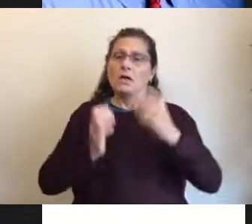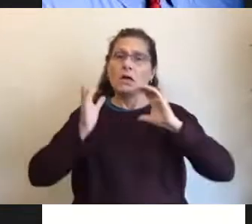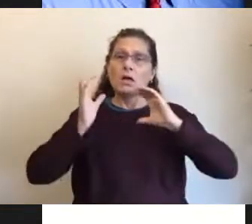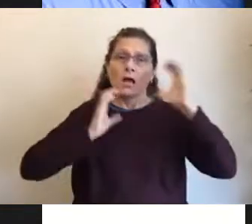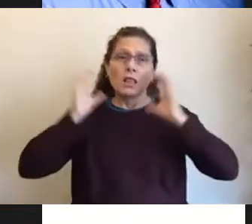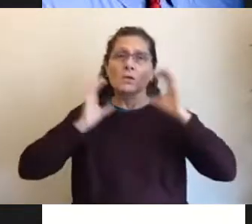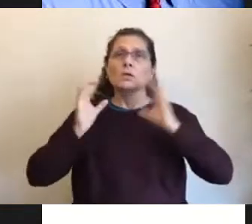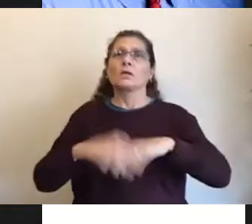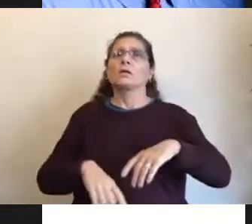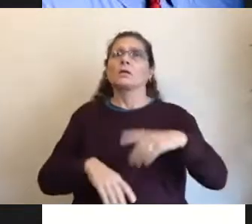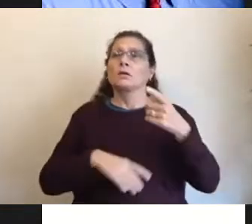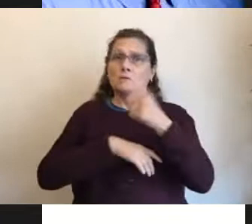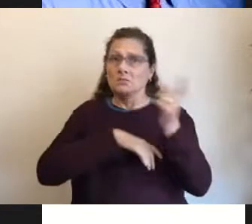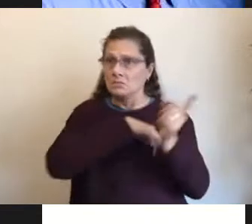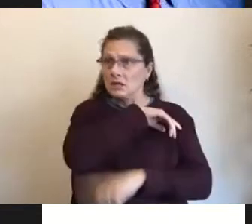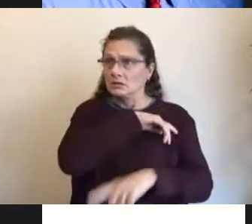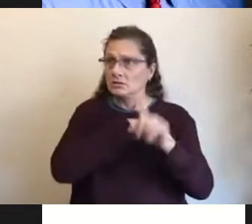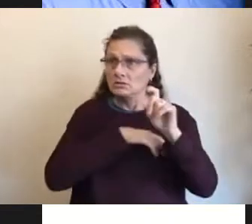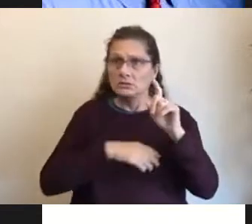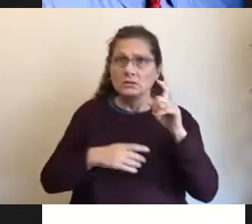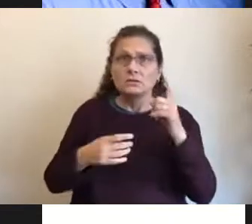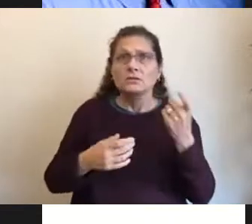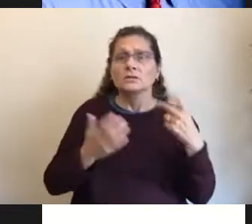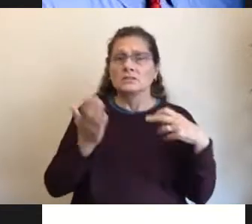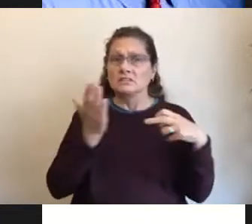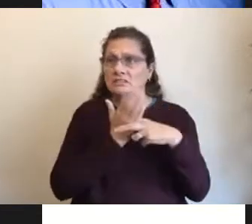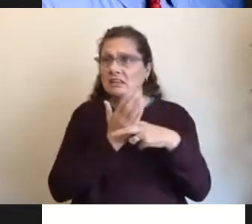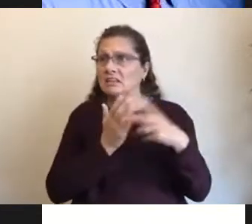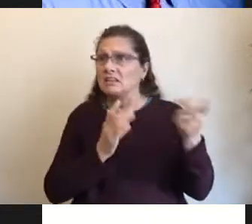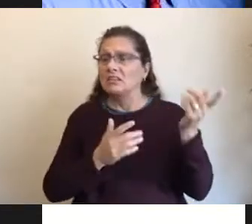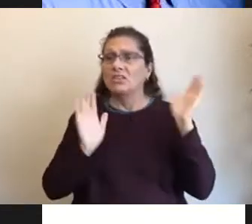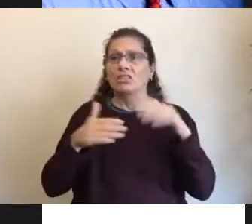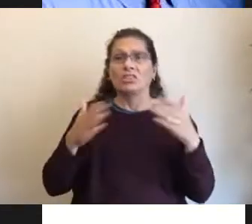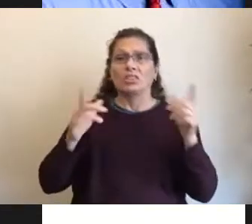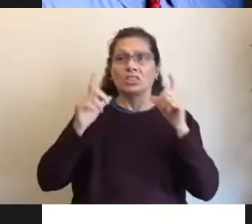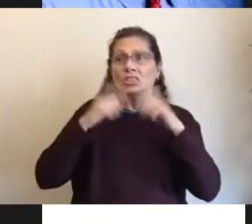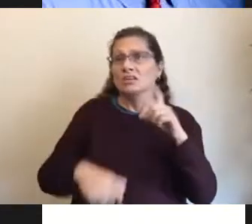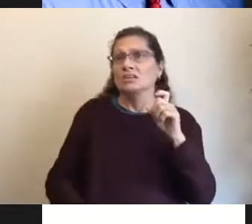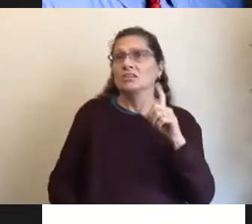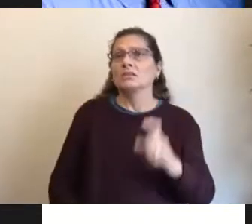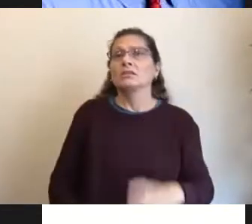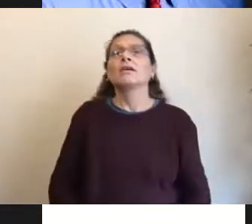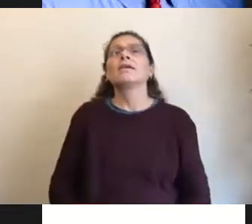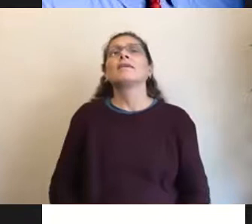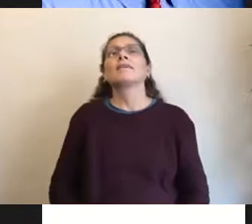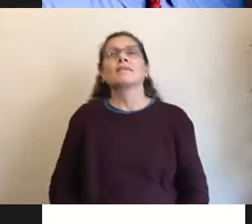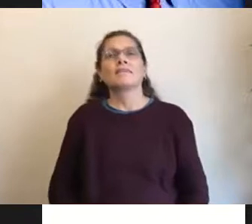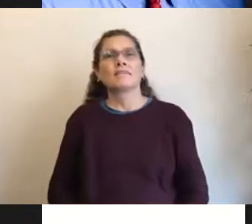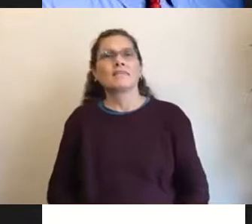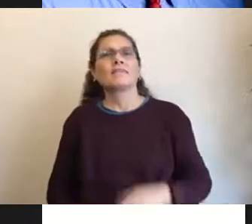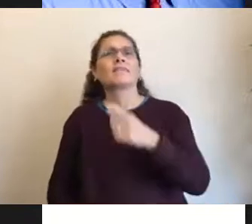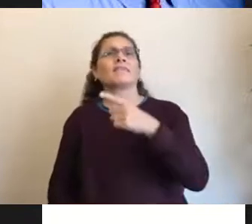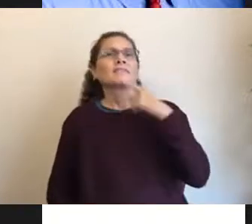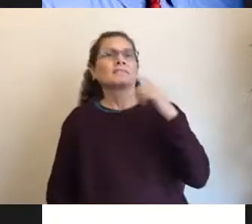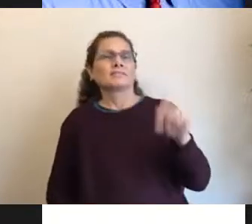past weekend over the holiday weekend, and I will share that we did see both compliance and non-compliance. So I want